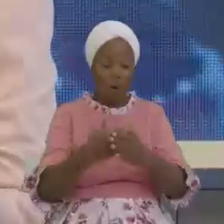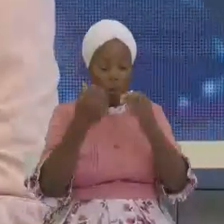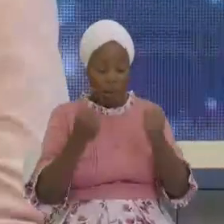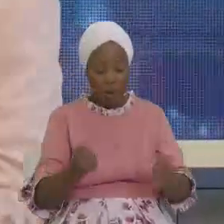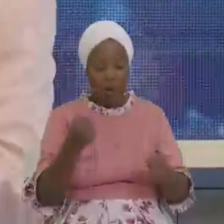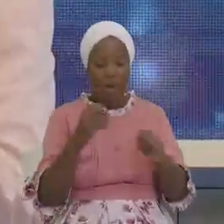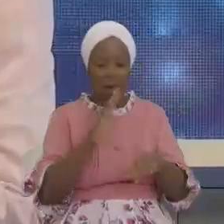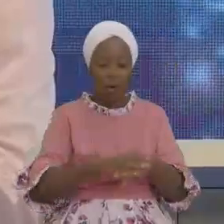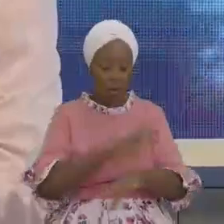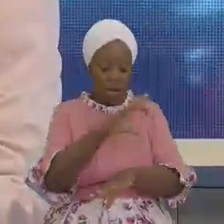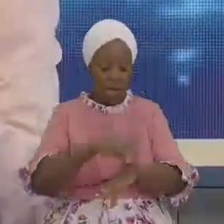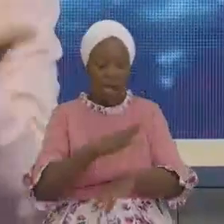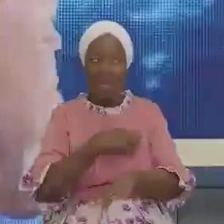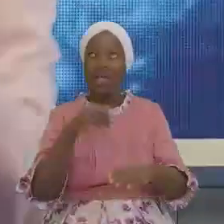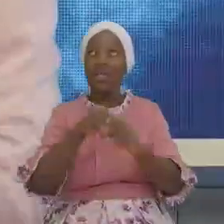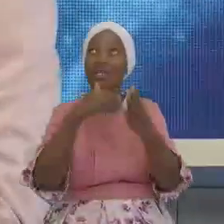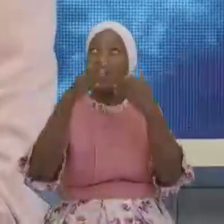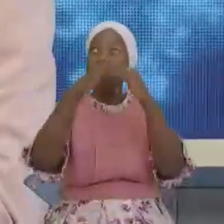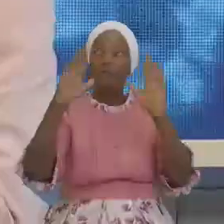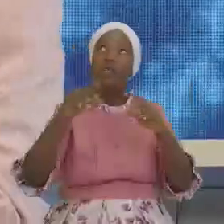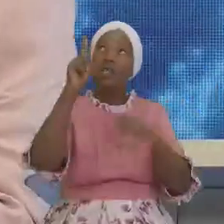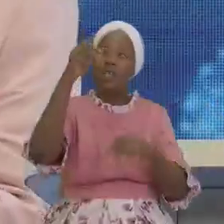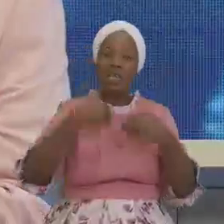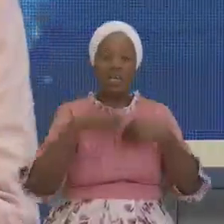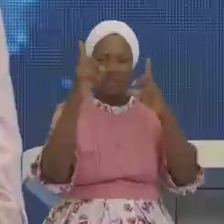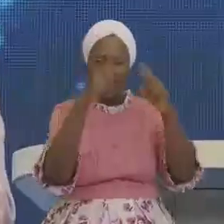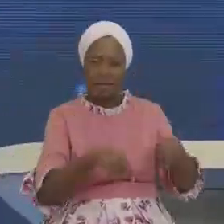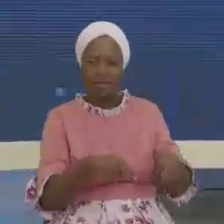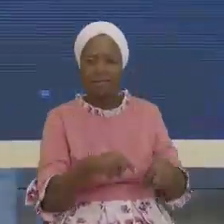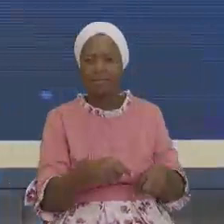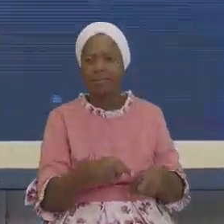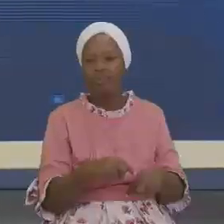in heaven, he has come.